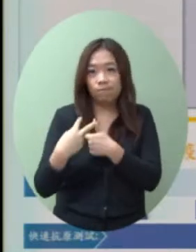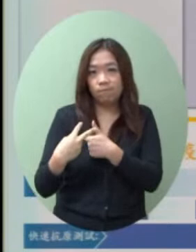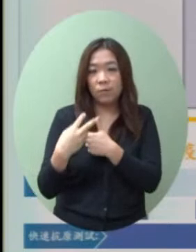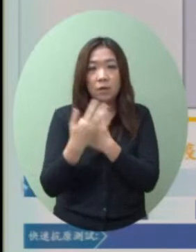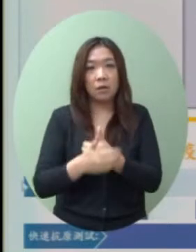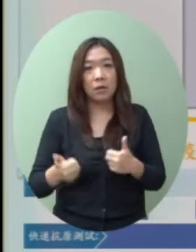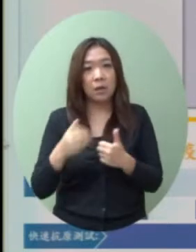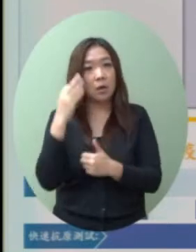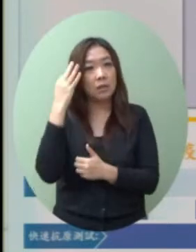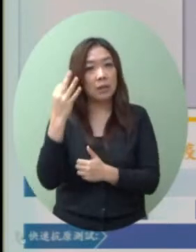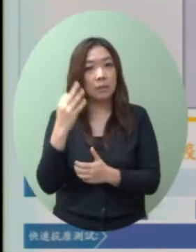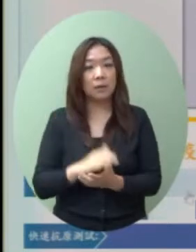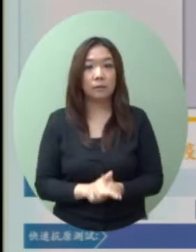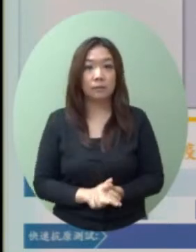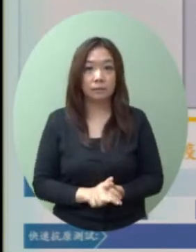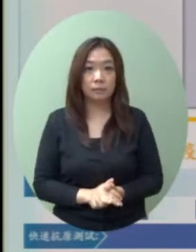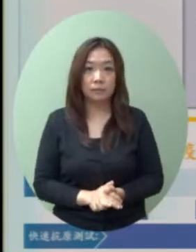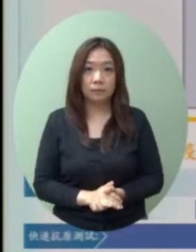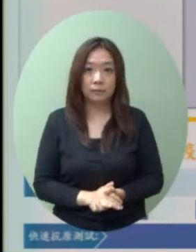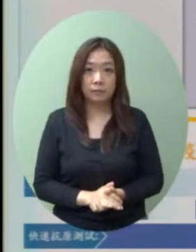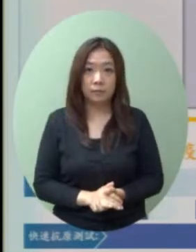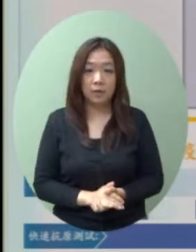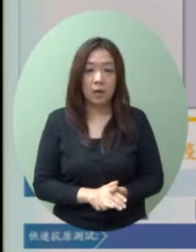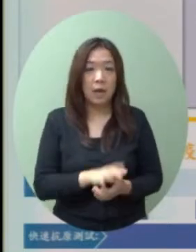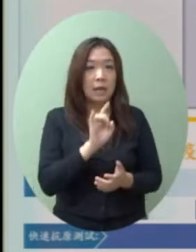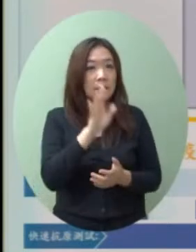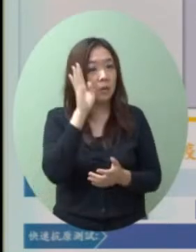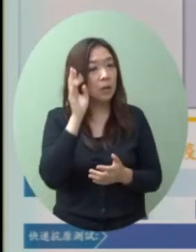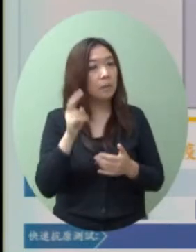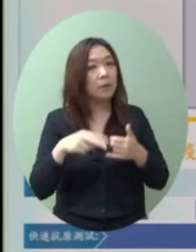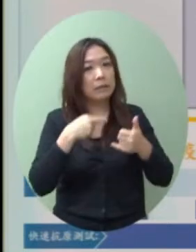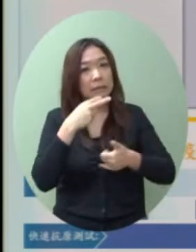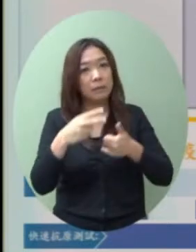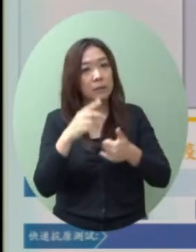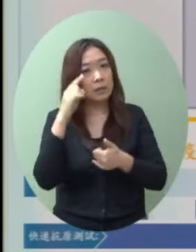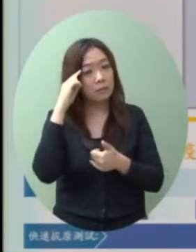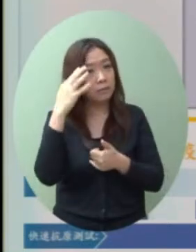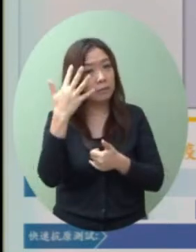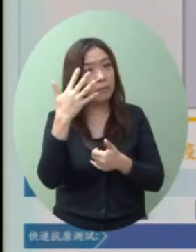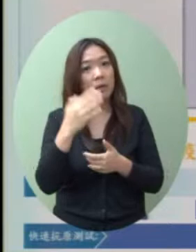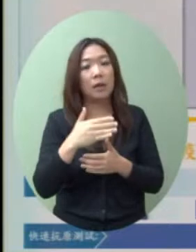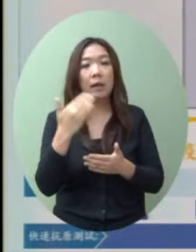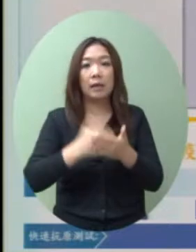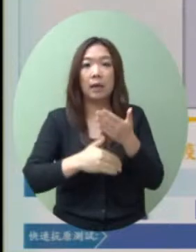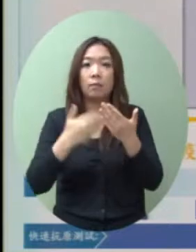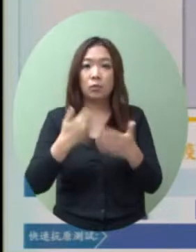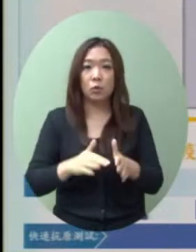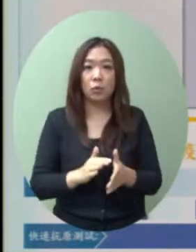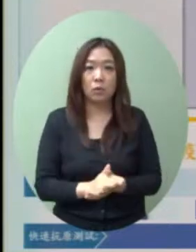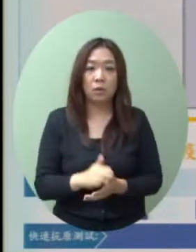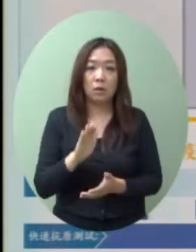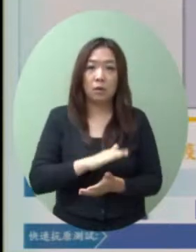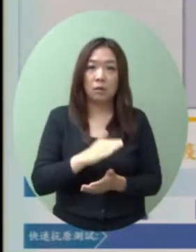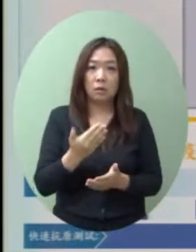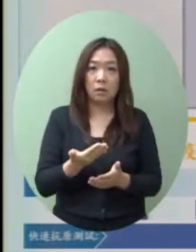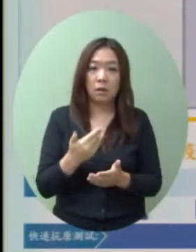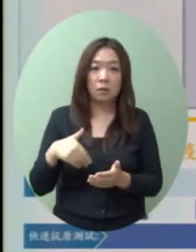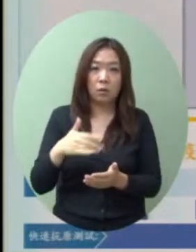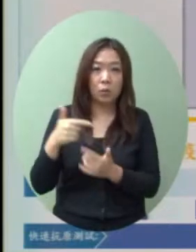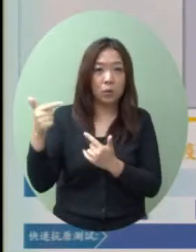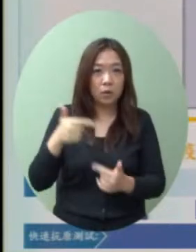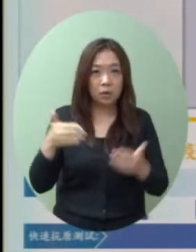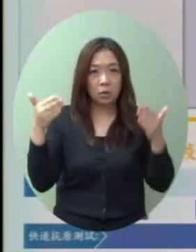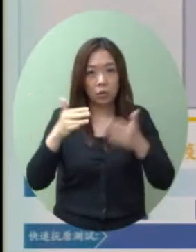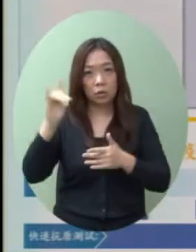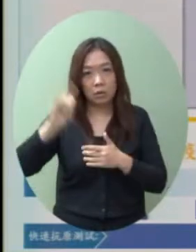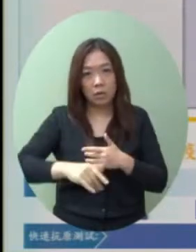We ask the arrivals to continue to monitor themselves for another 3 days. There may